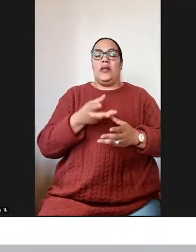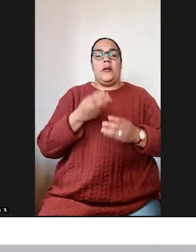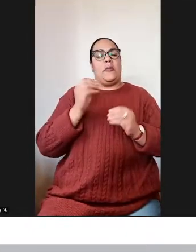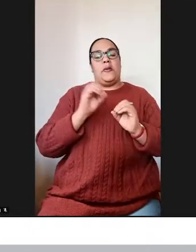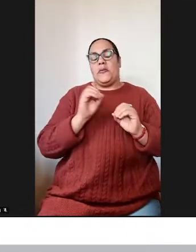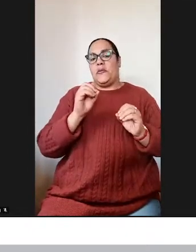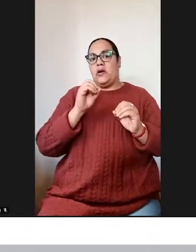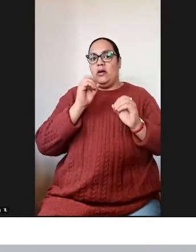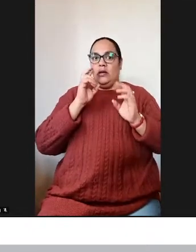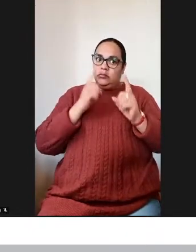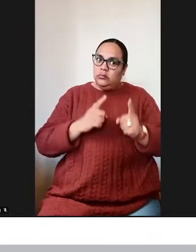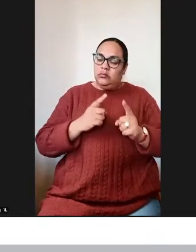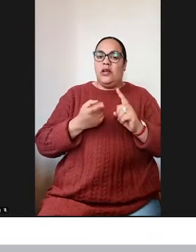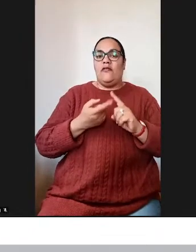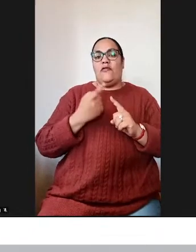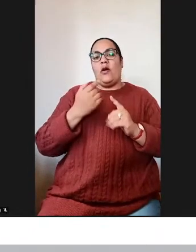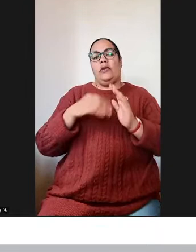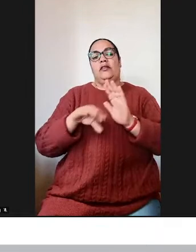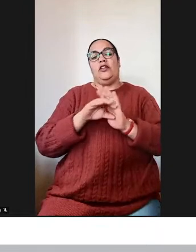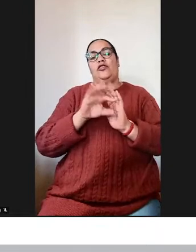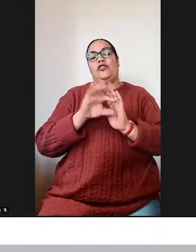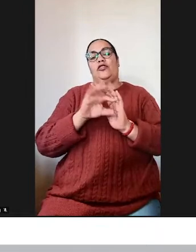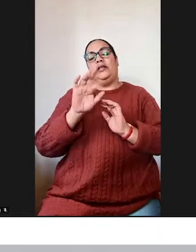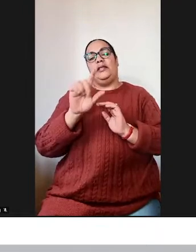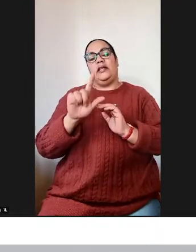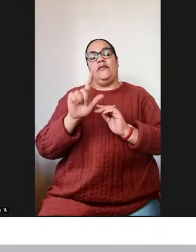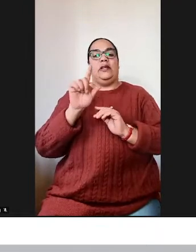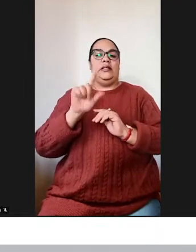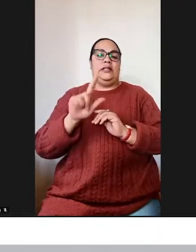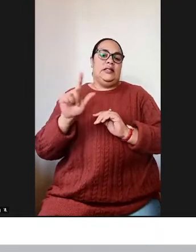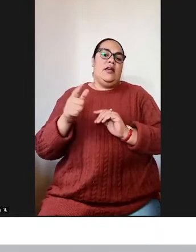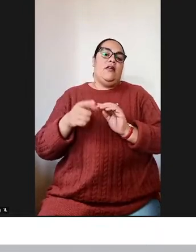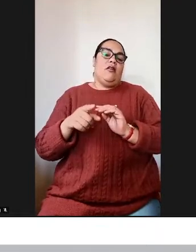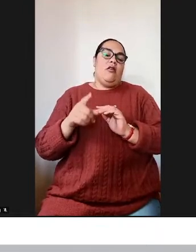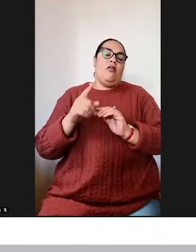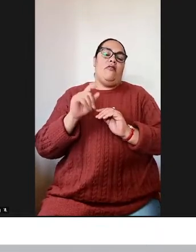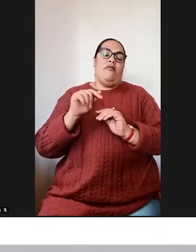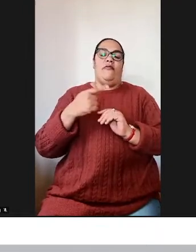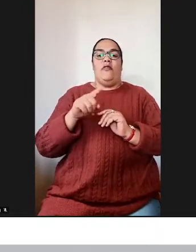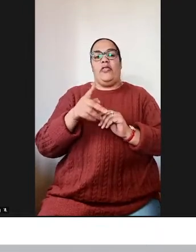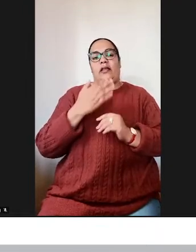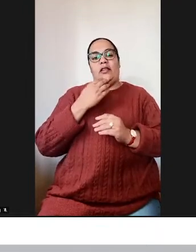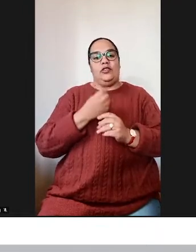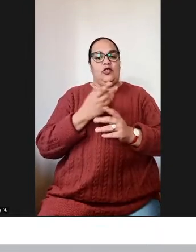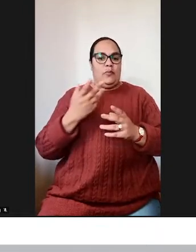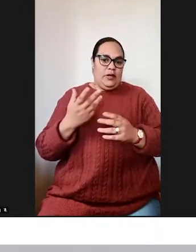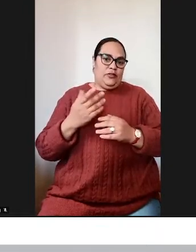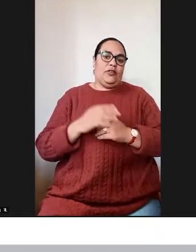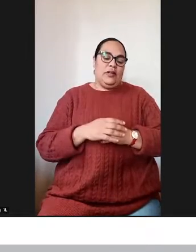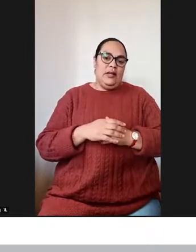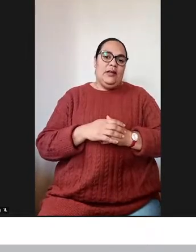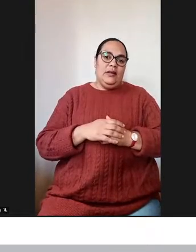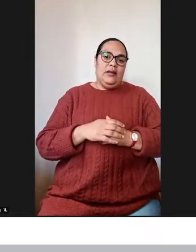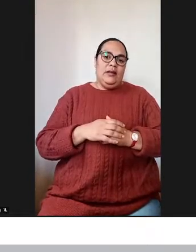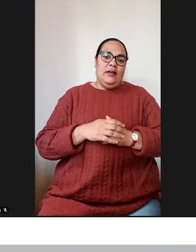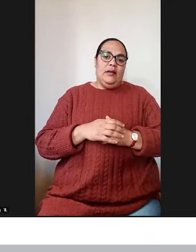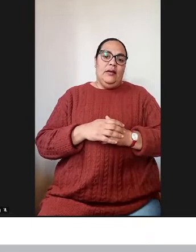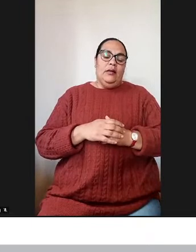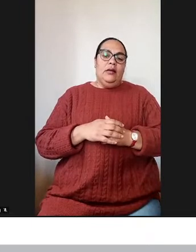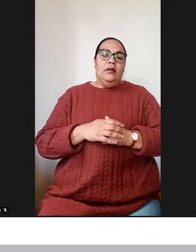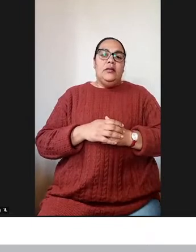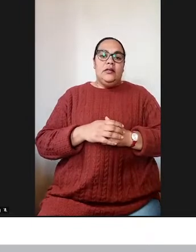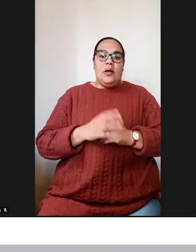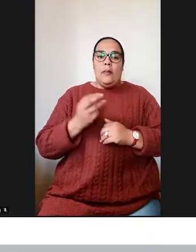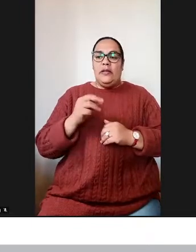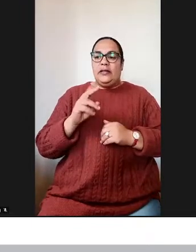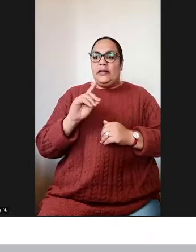instructions in terms of section 37 and 66 of FAMPLA. Thank you. Thank you so much, Mr. Secretary. Mr. Davids,